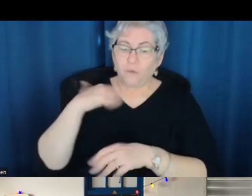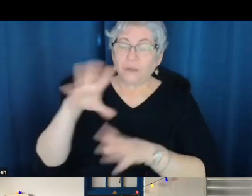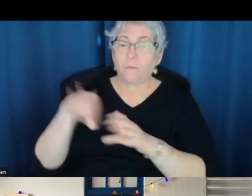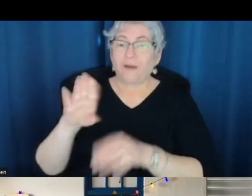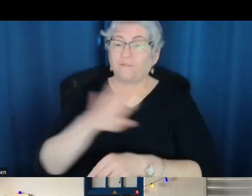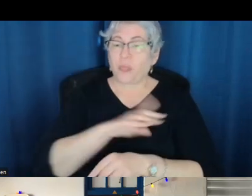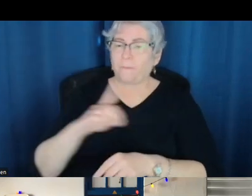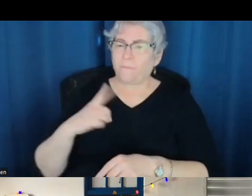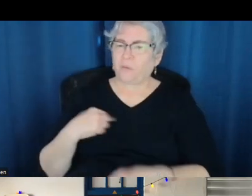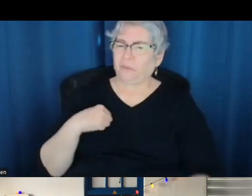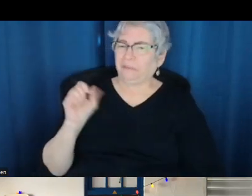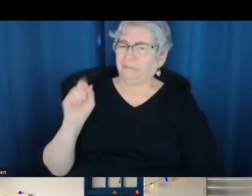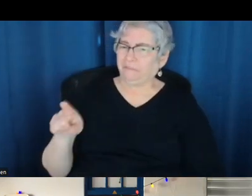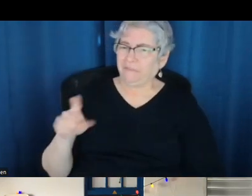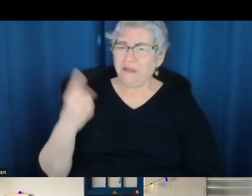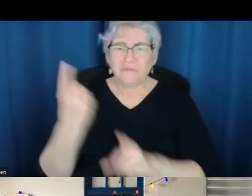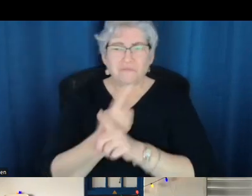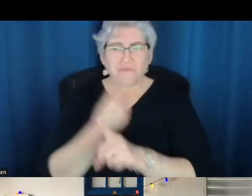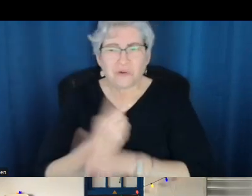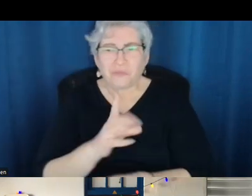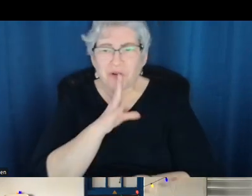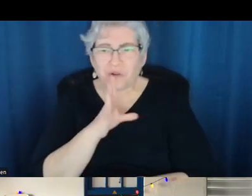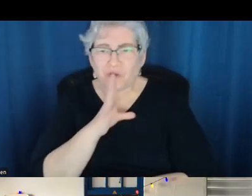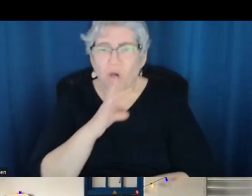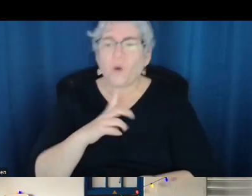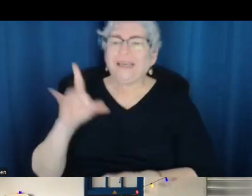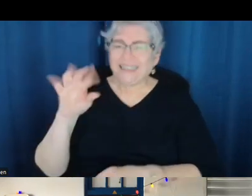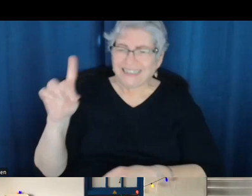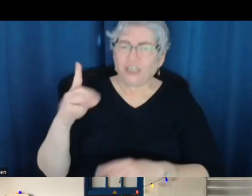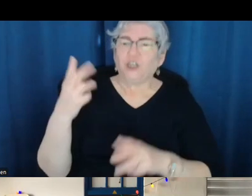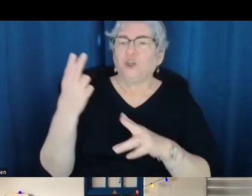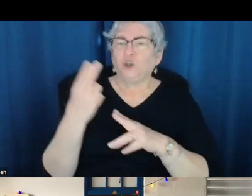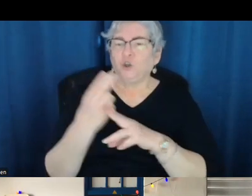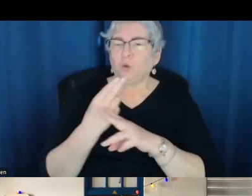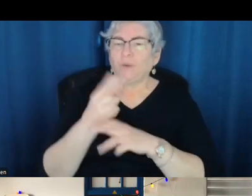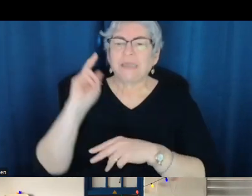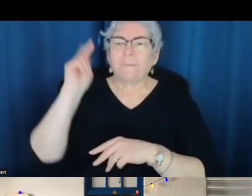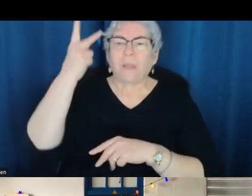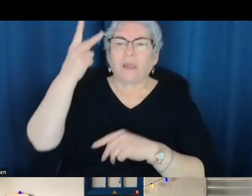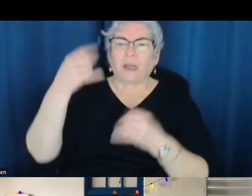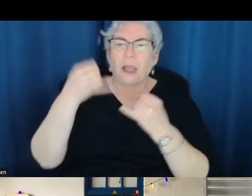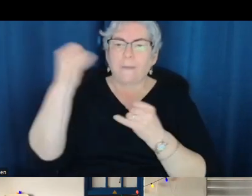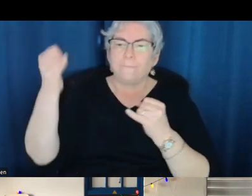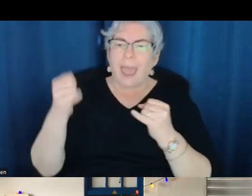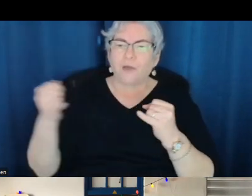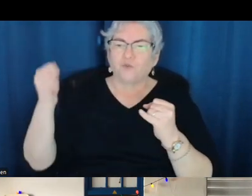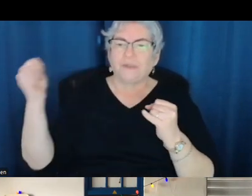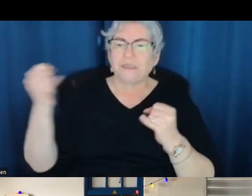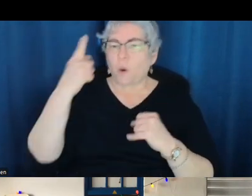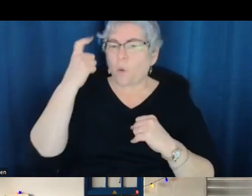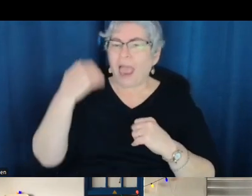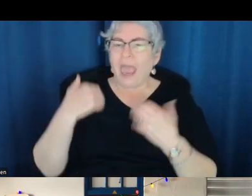to really question if that was appropriate anymore. And we did end up using the political boundaries because there were